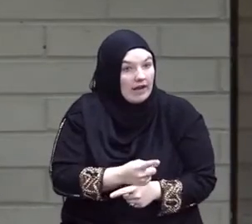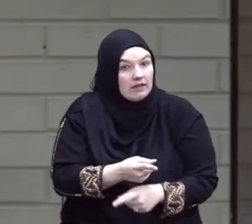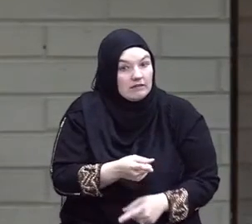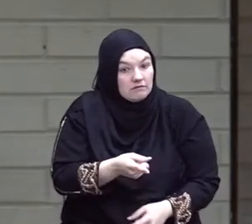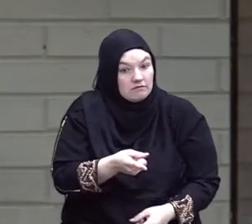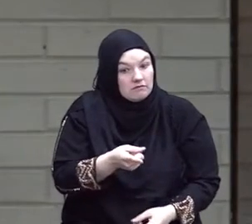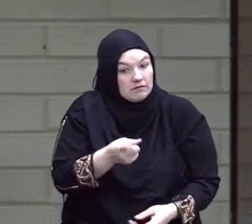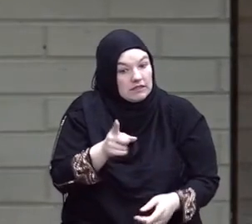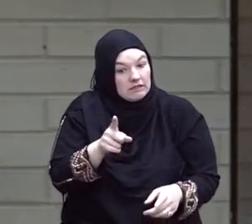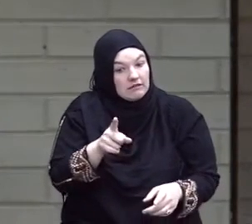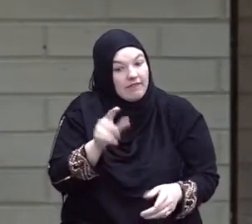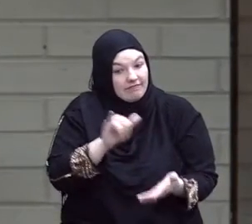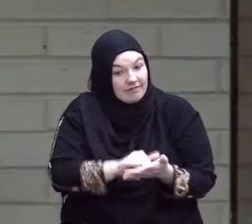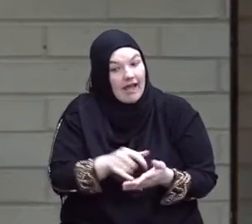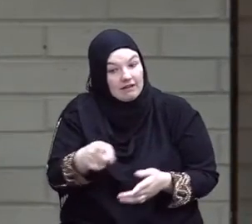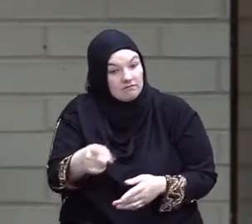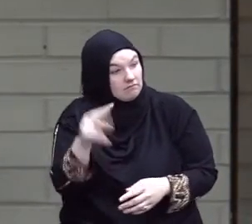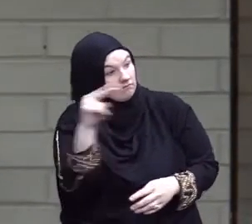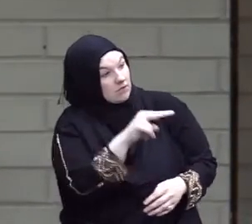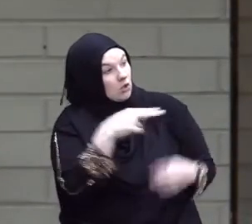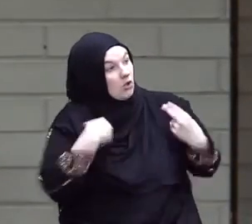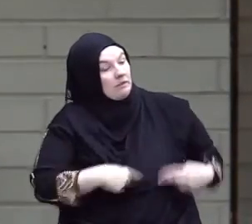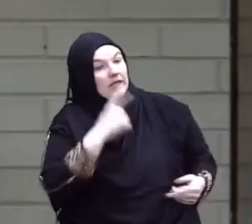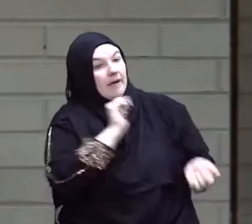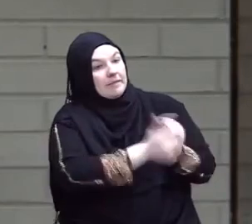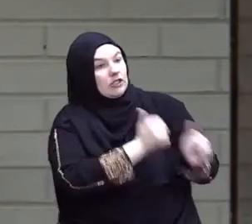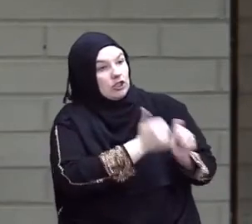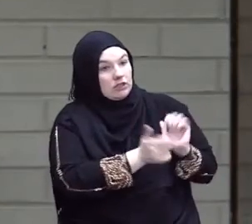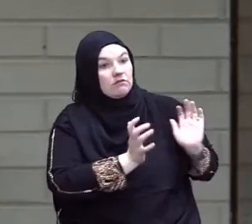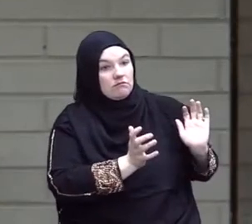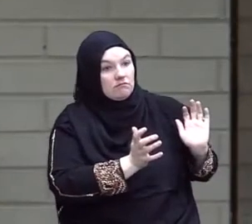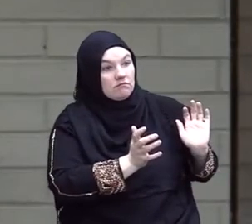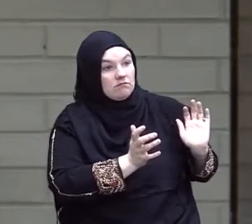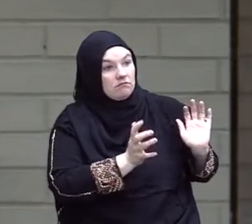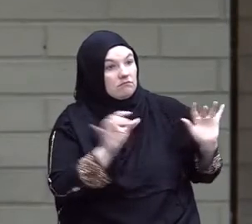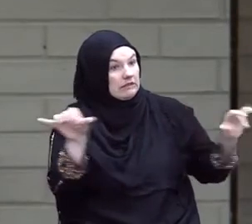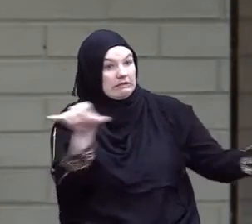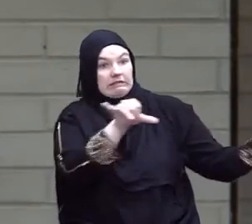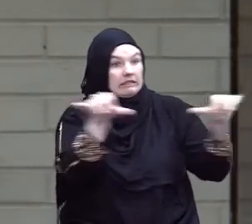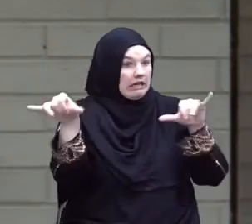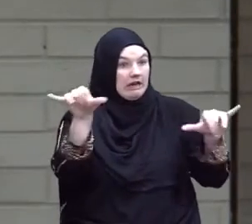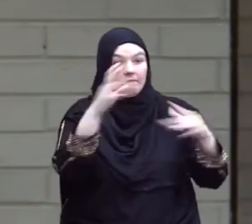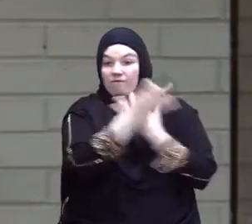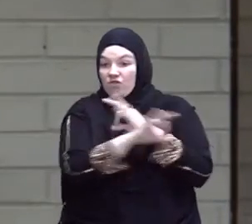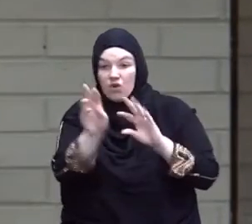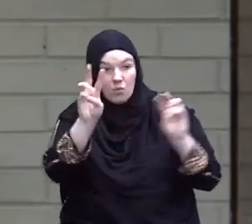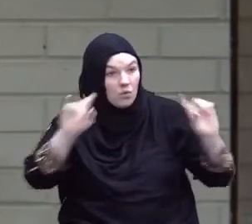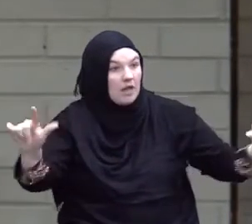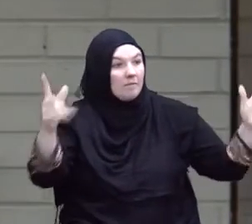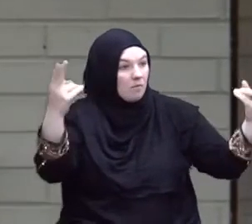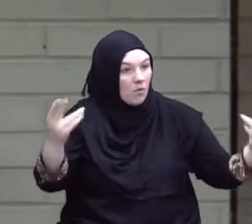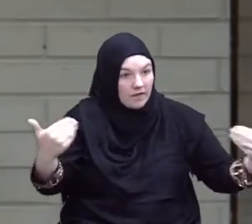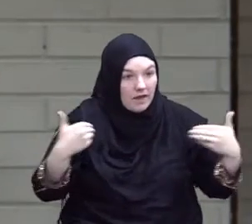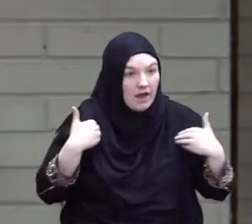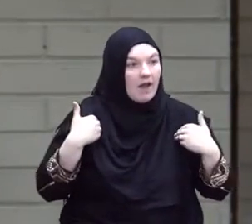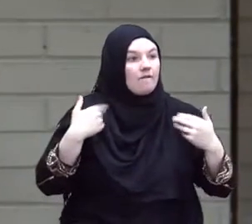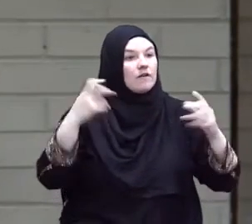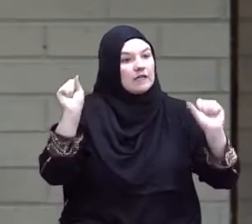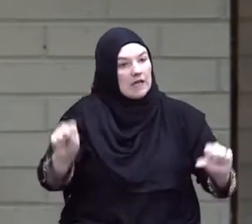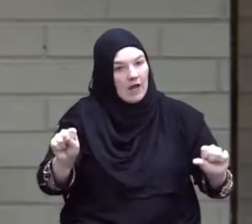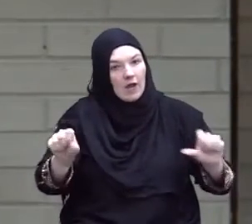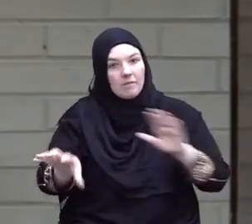to take Adam for a competition. But he was not right to let his pride